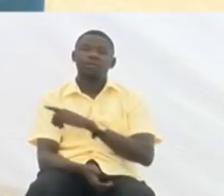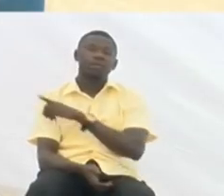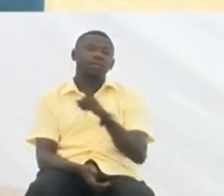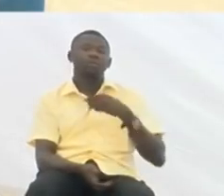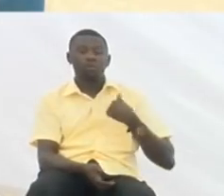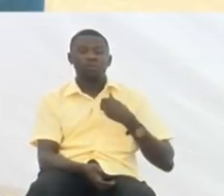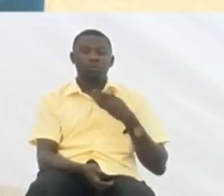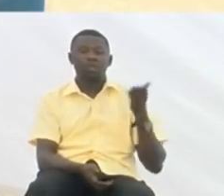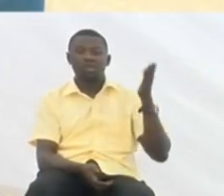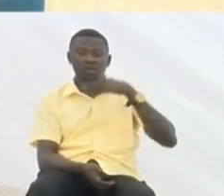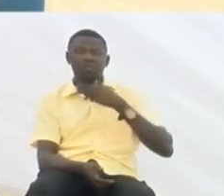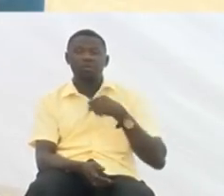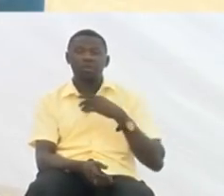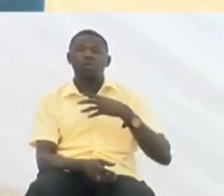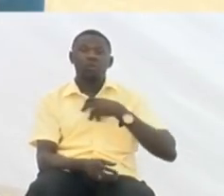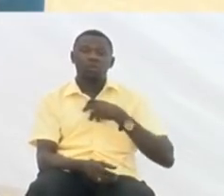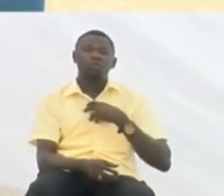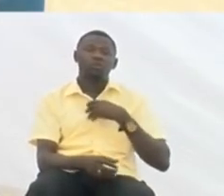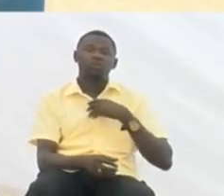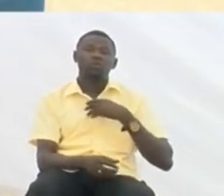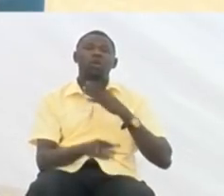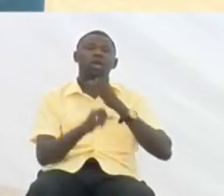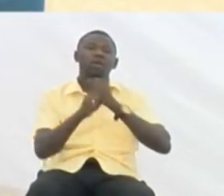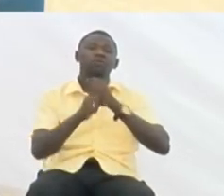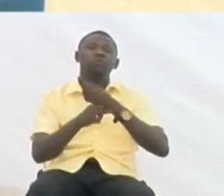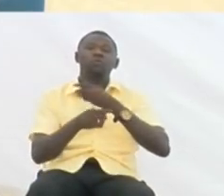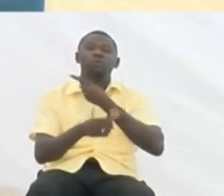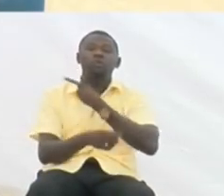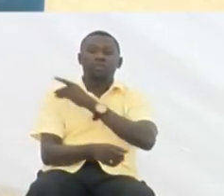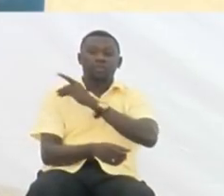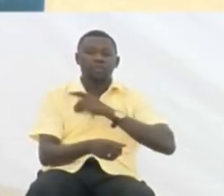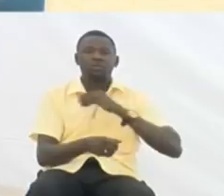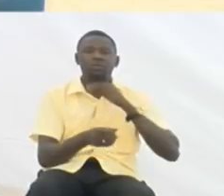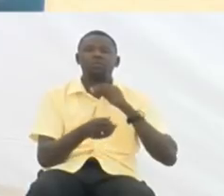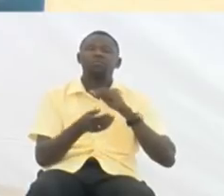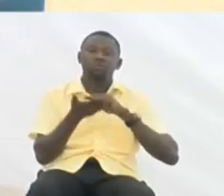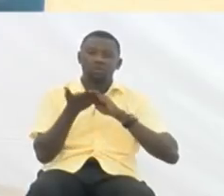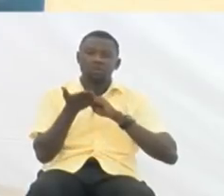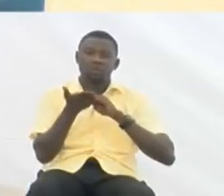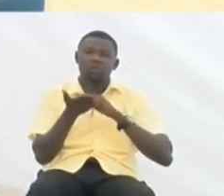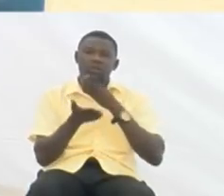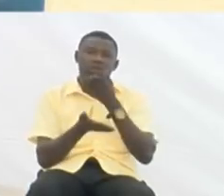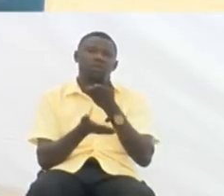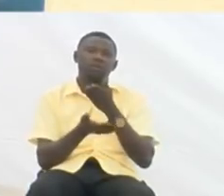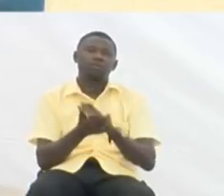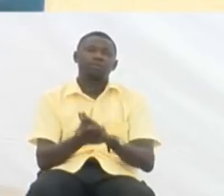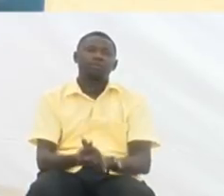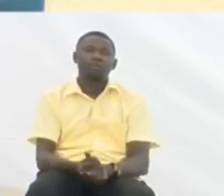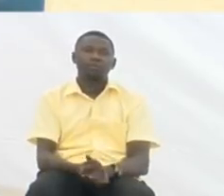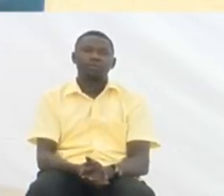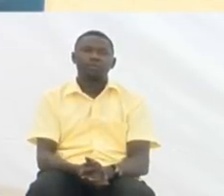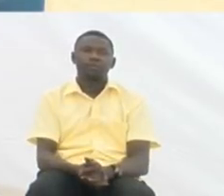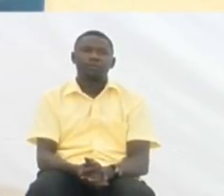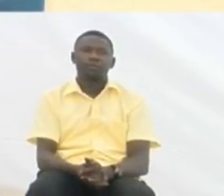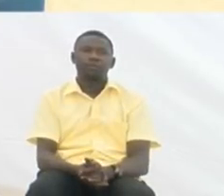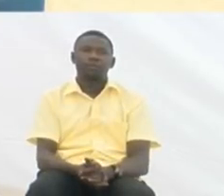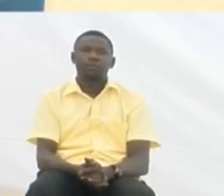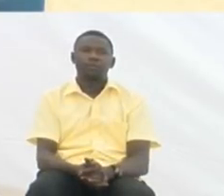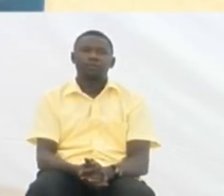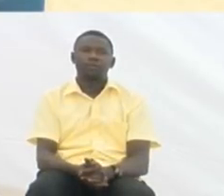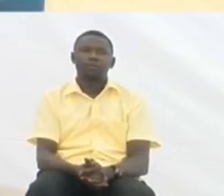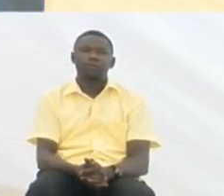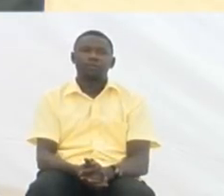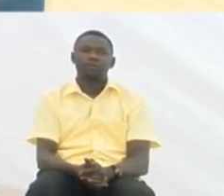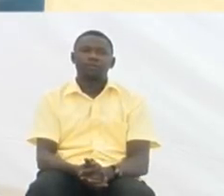these people came, they've come to cure you, and they want to cure you.